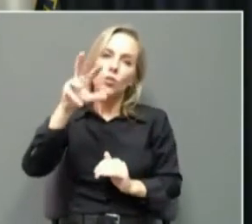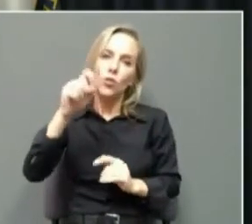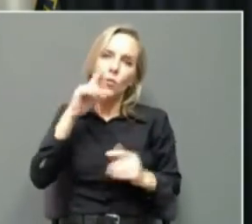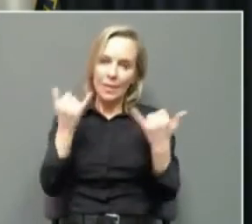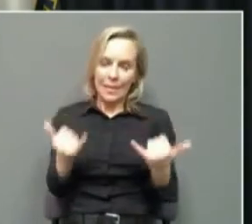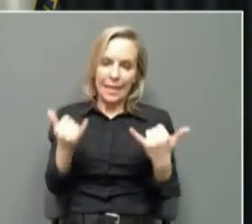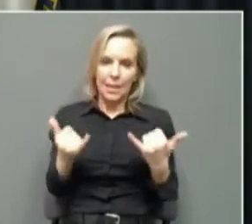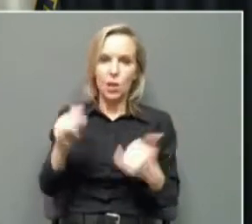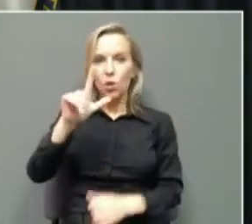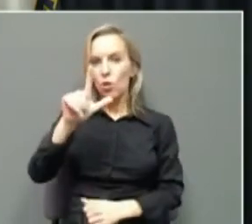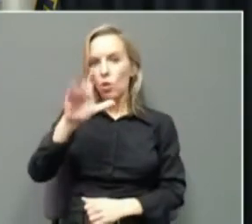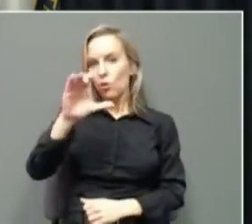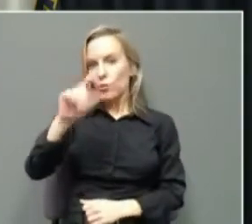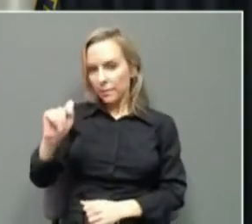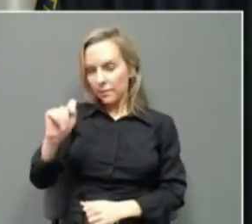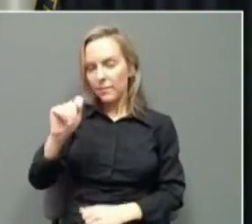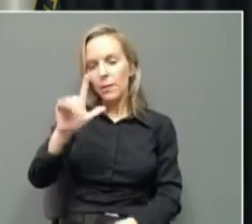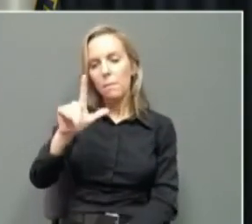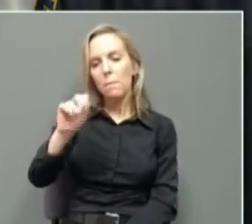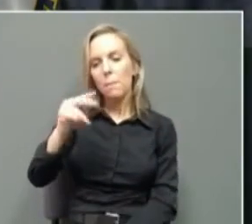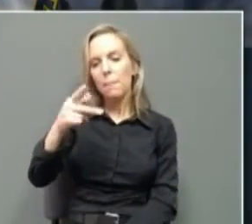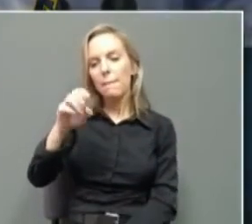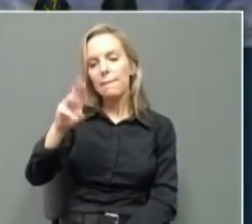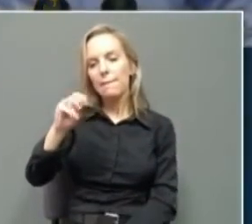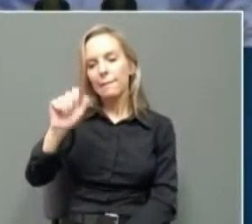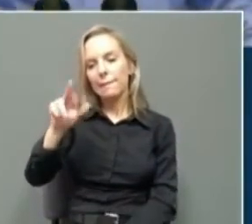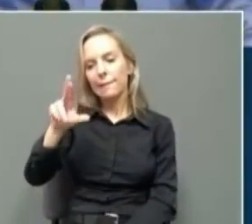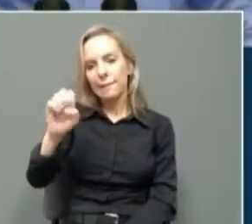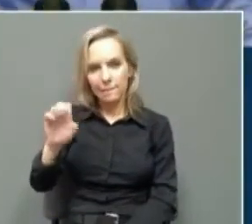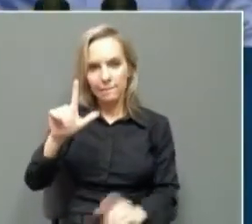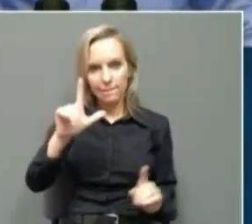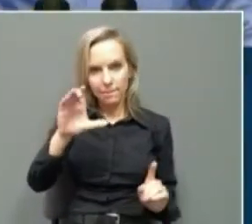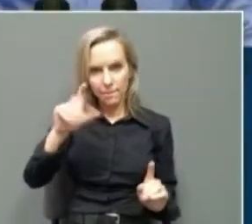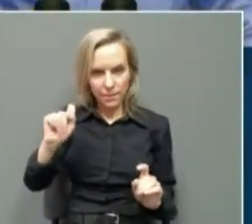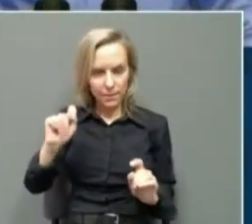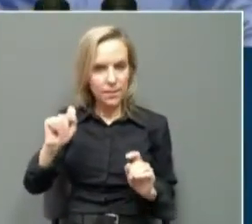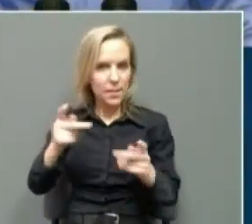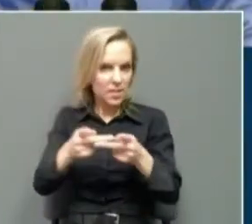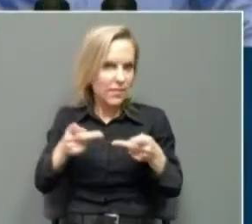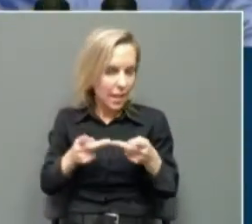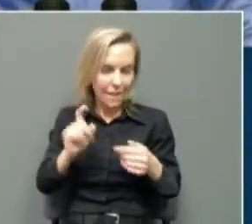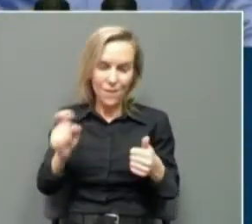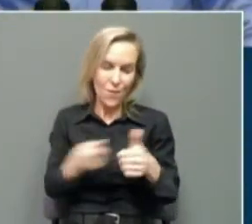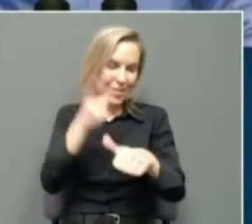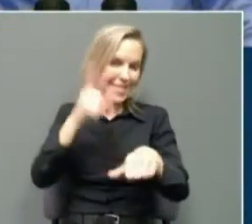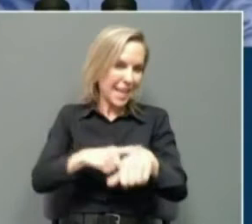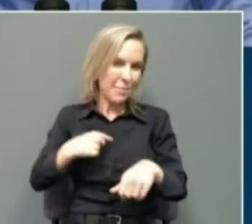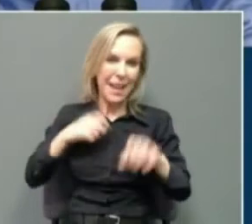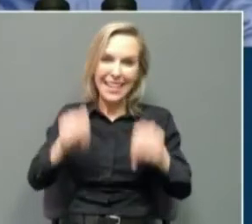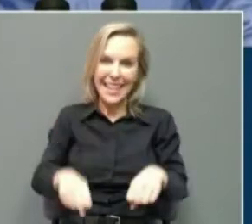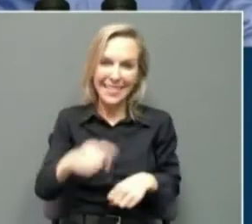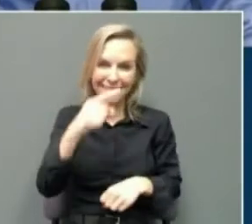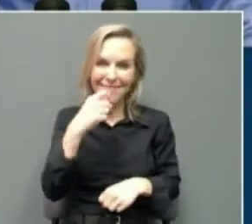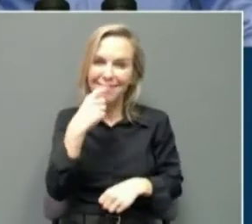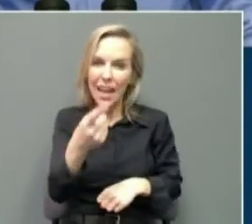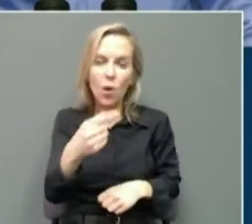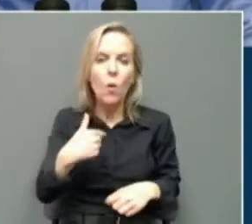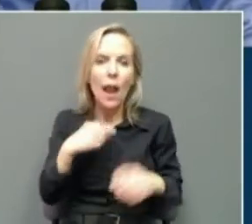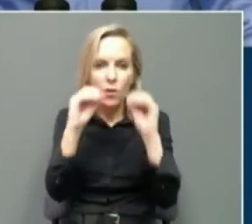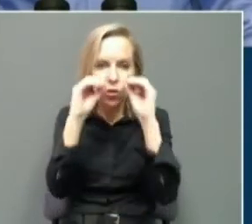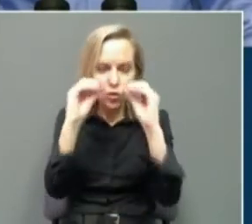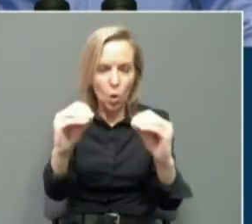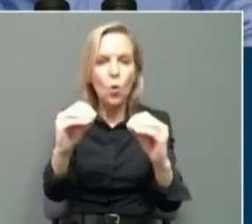care facilities. First time, and I don't know how long I've been able to say this to you, we have no